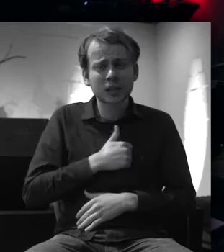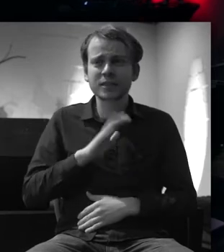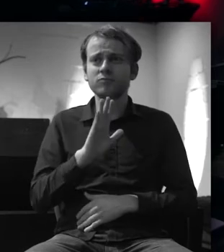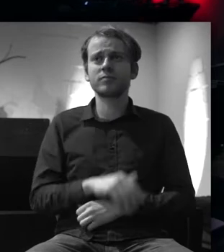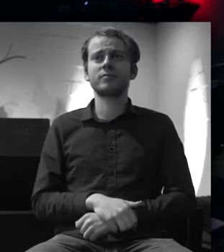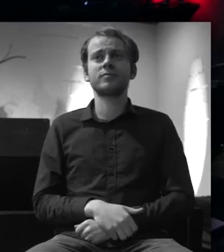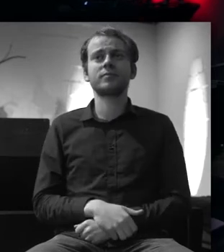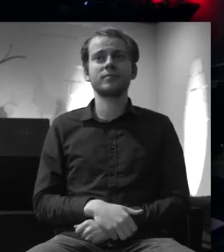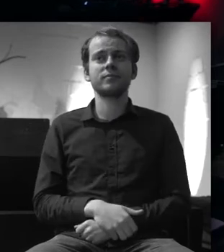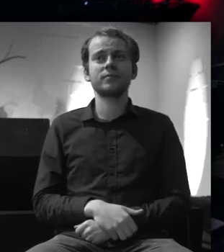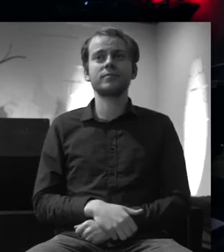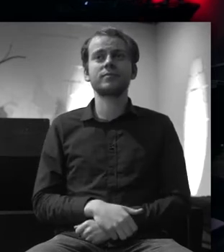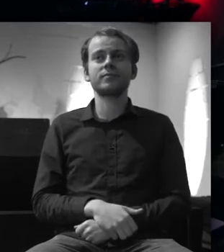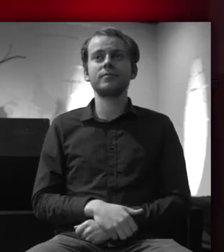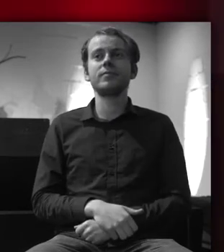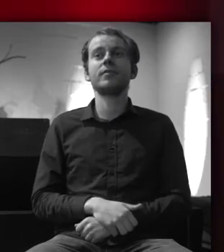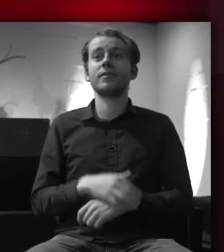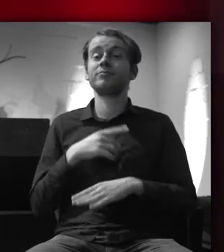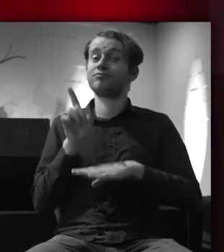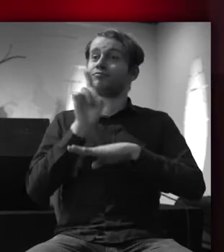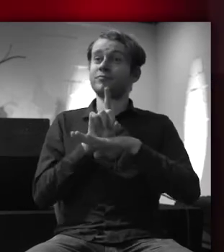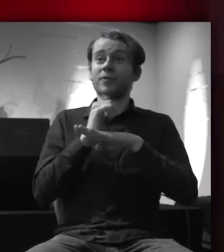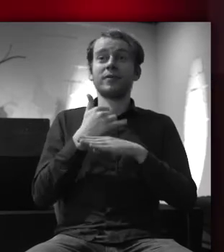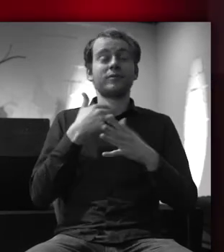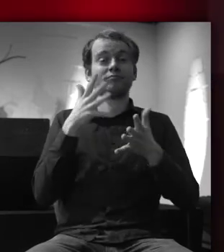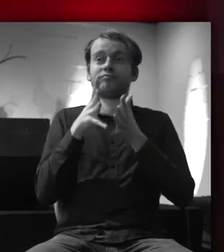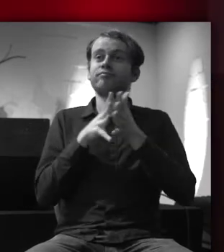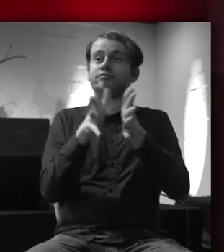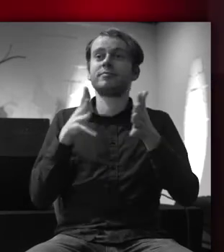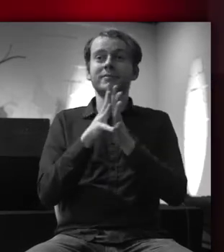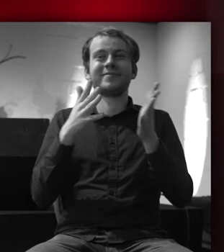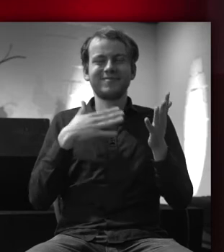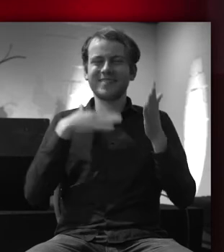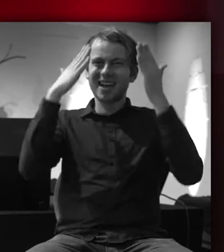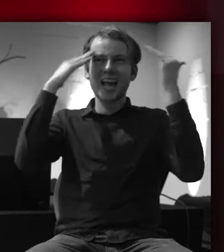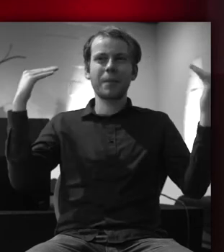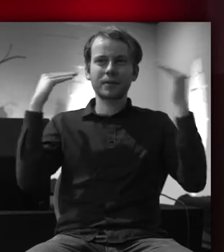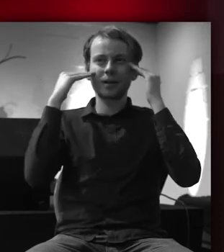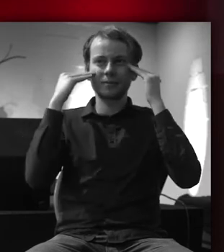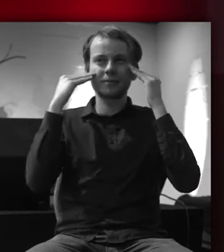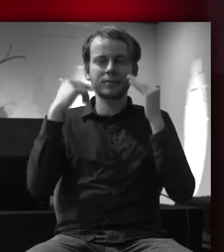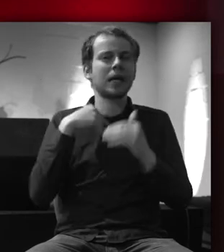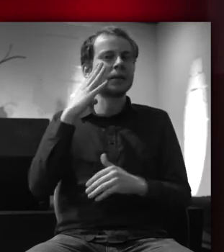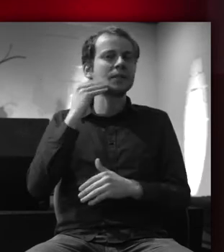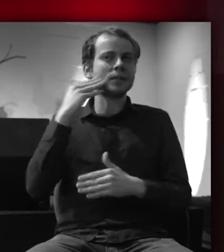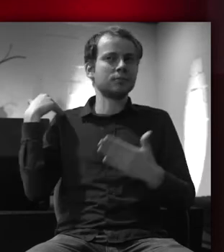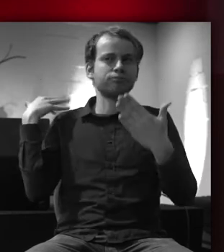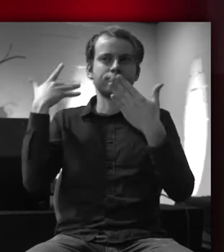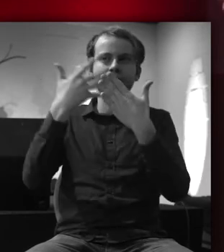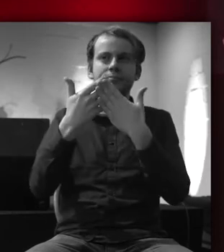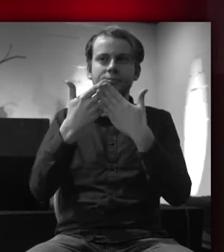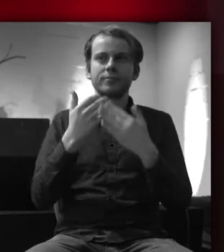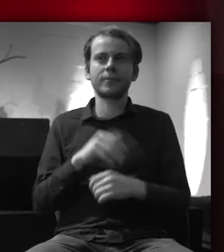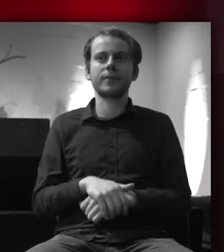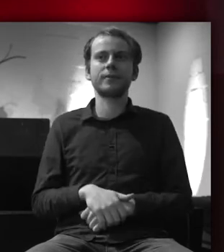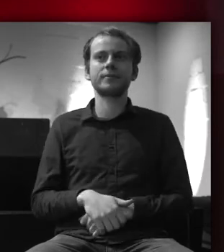I'm here to talk about my personal experience in Egypt, even like 1 year before the revolution. I'm having an ongoing experience